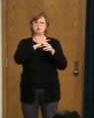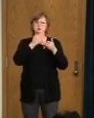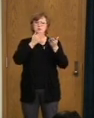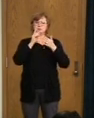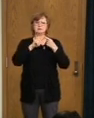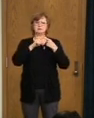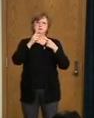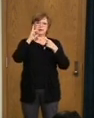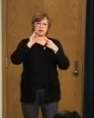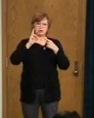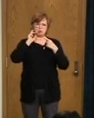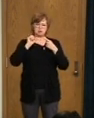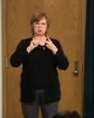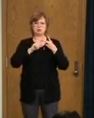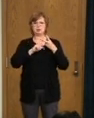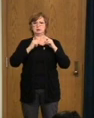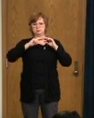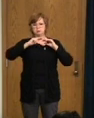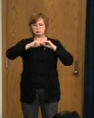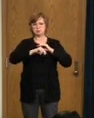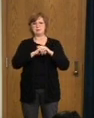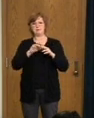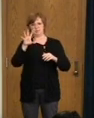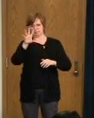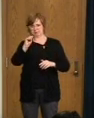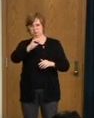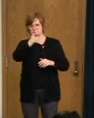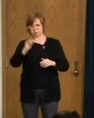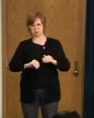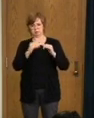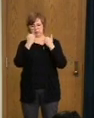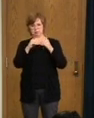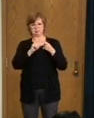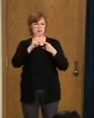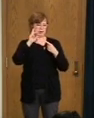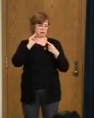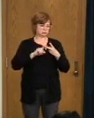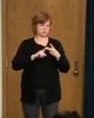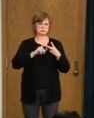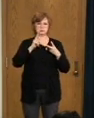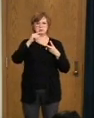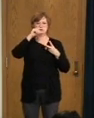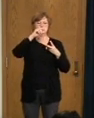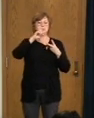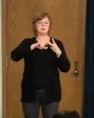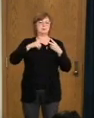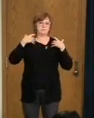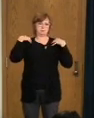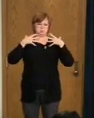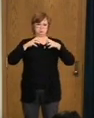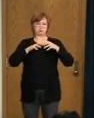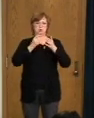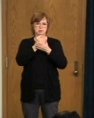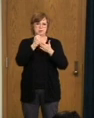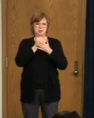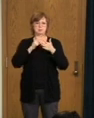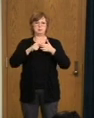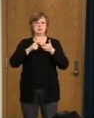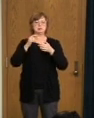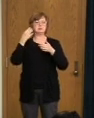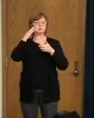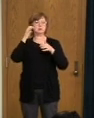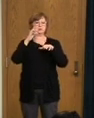at 50% capacity, that's of their fire code capacity. This includes hairdressers, barbers, massage therapy, acupuncture,